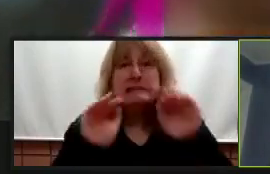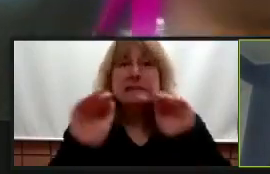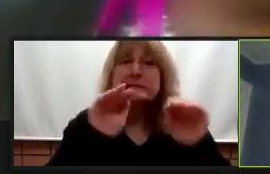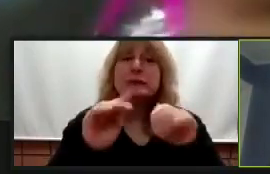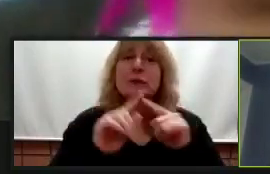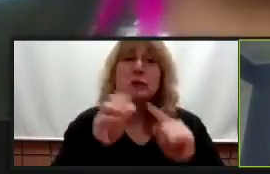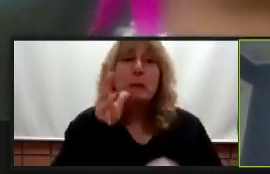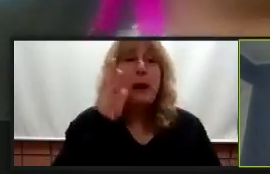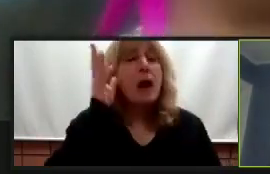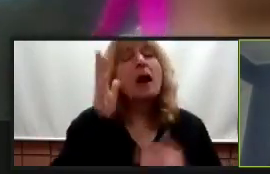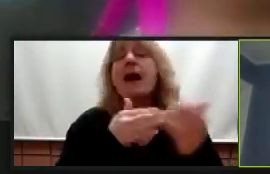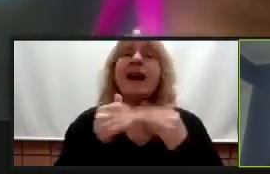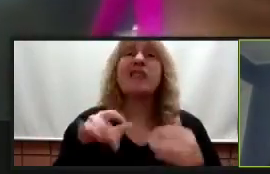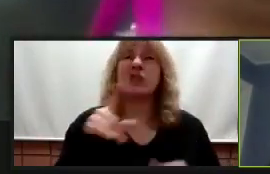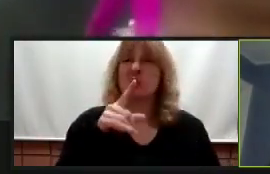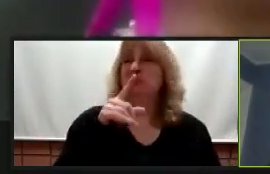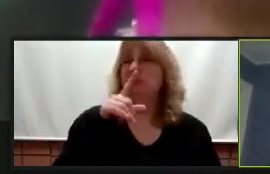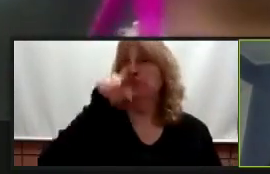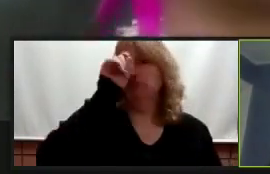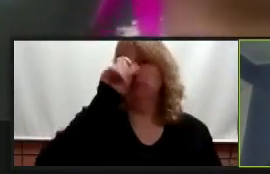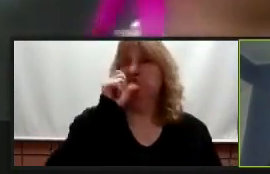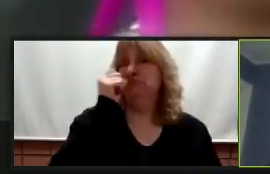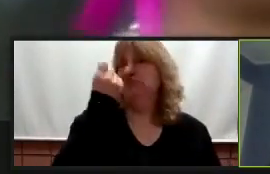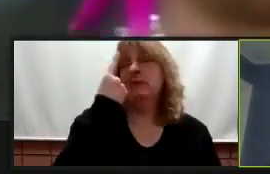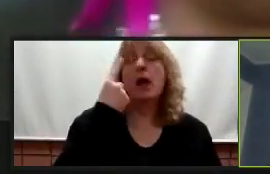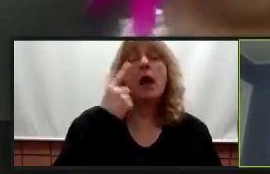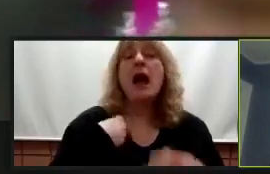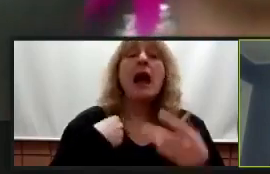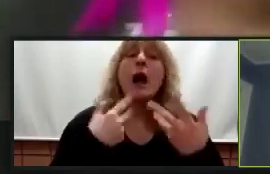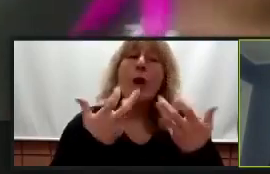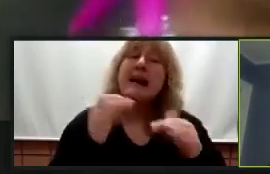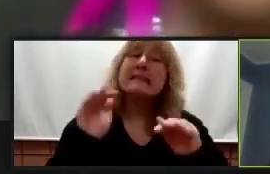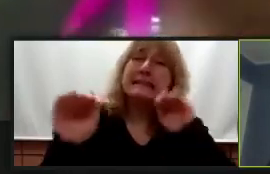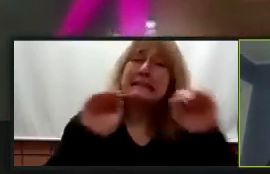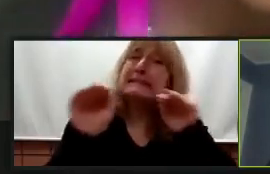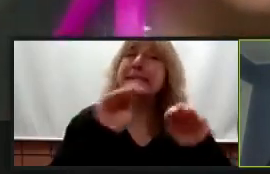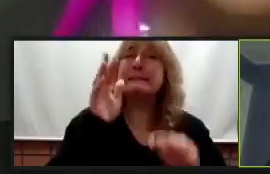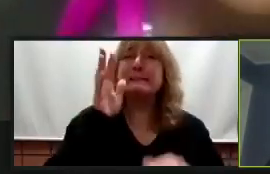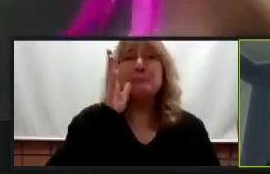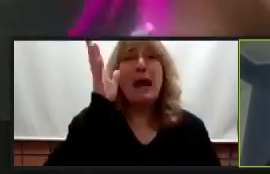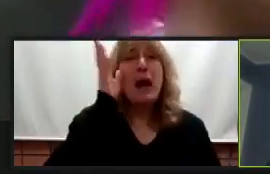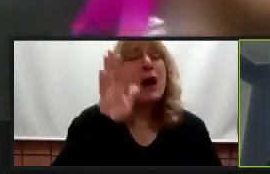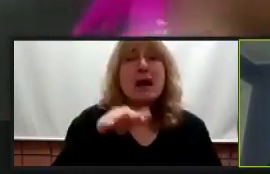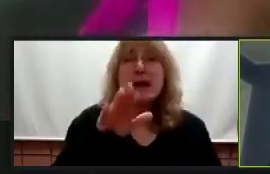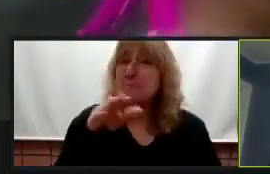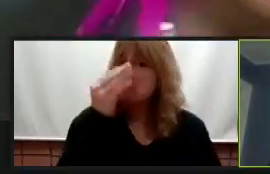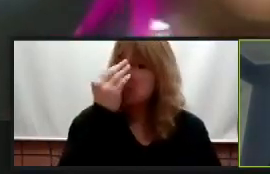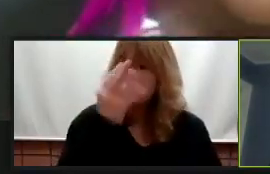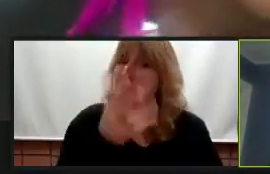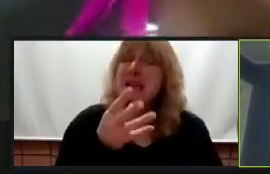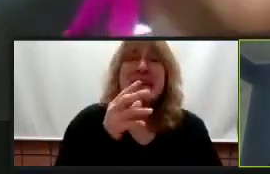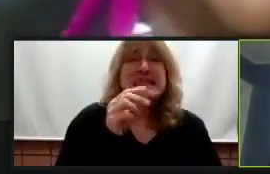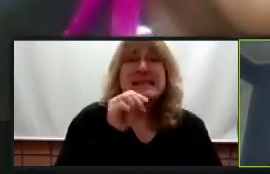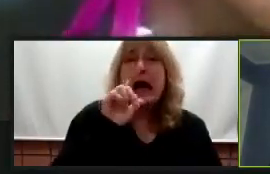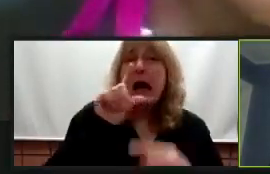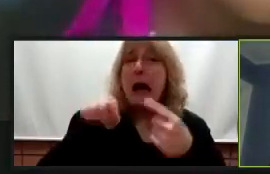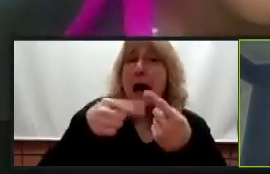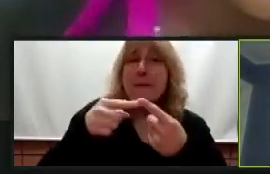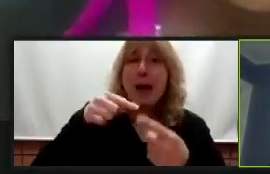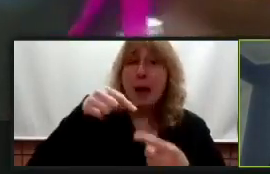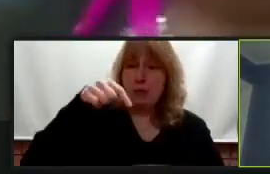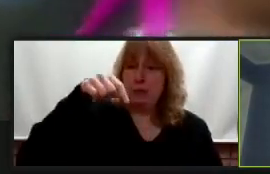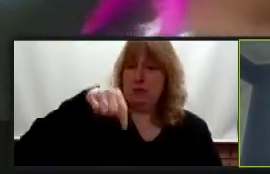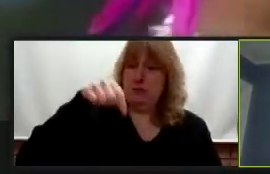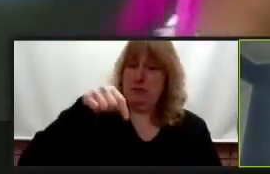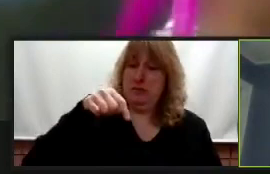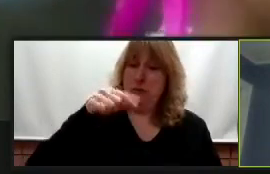I just want to appeal to the parents to let you know, this is not about the city of Detroit here.